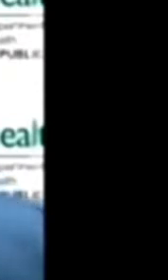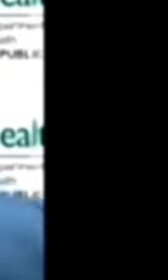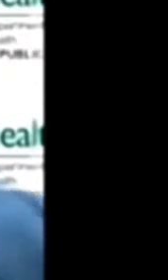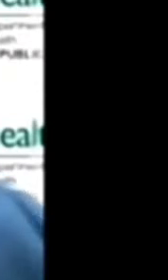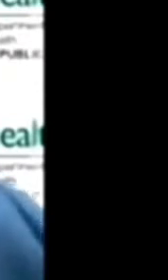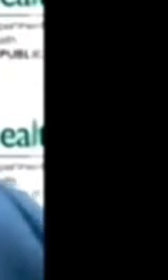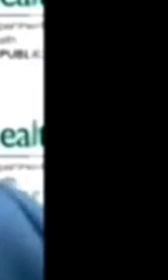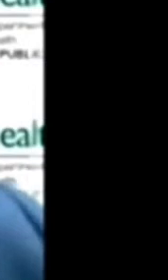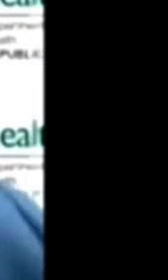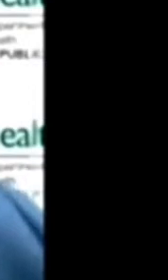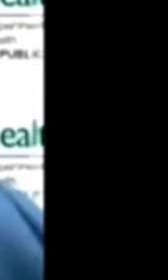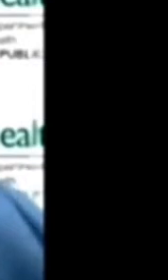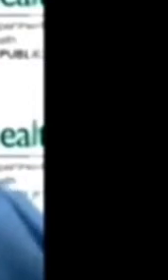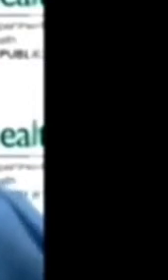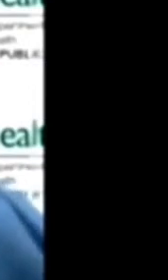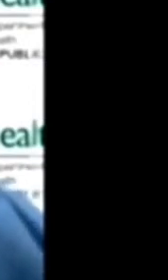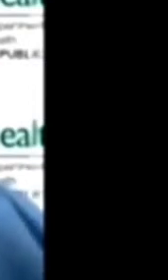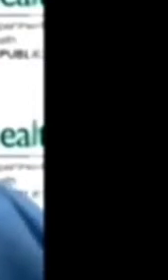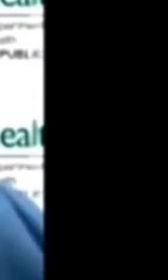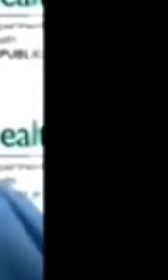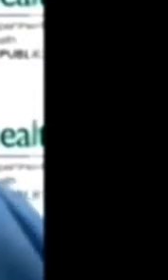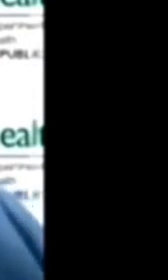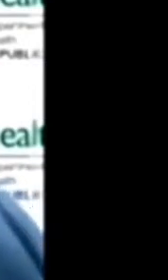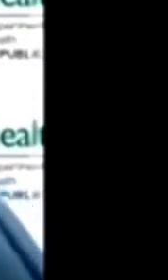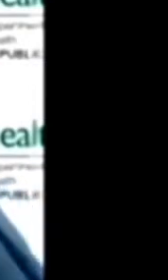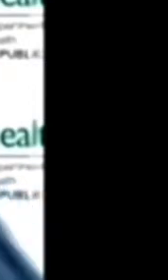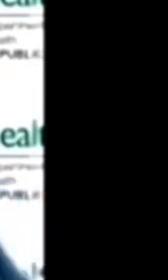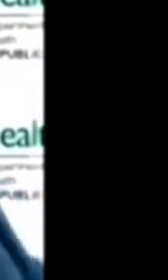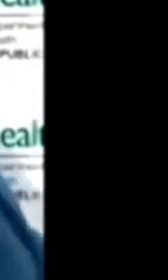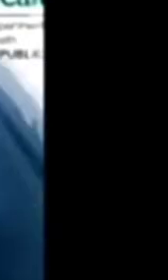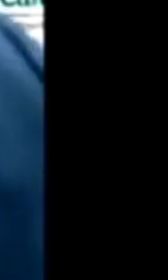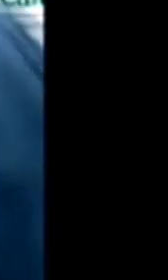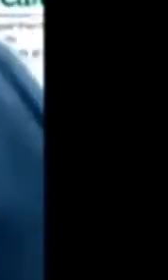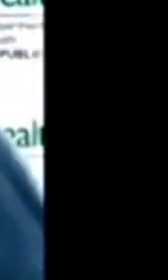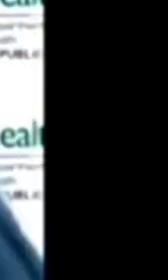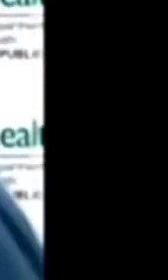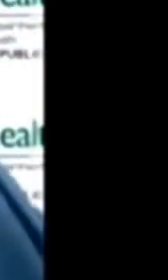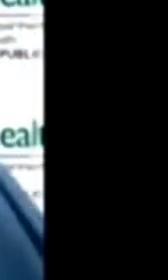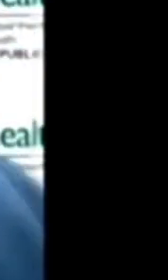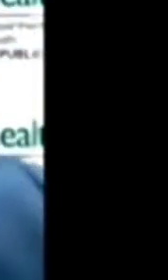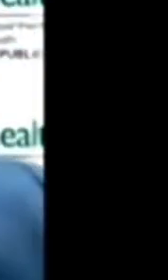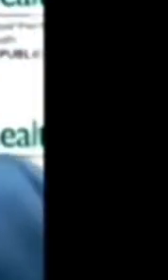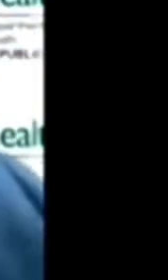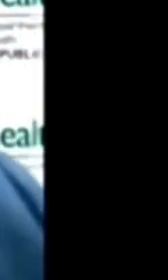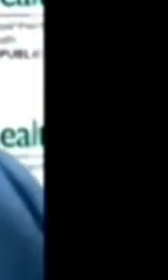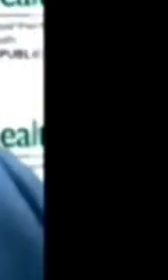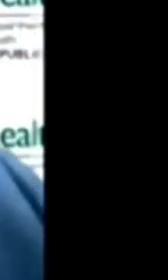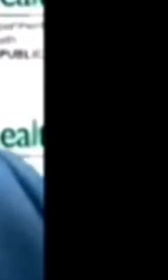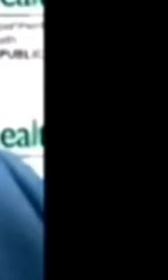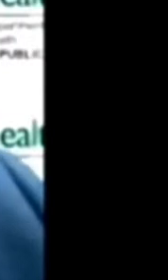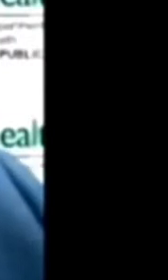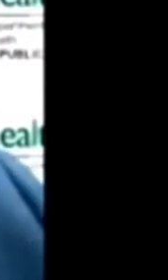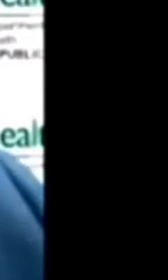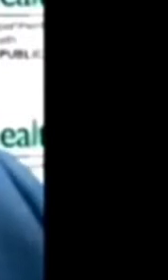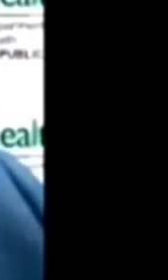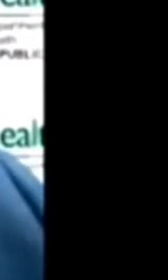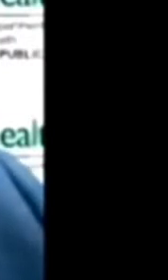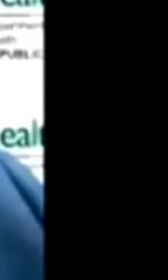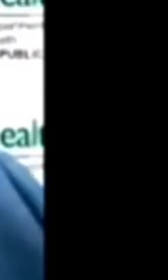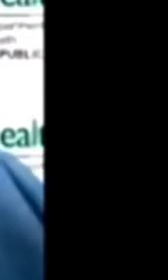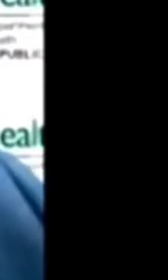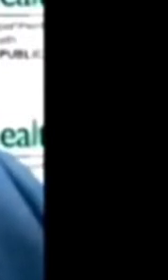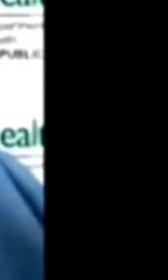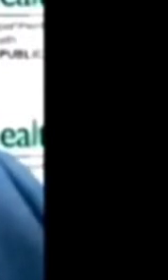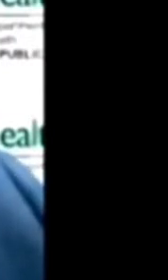who have joined through different channels, your TV, your radio, social media. Until we meet again,